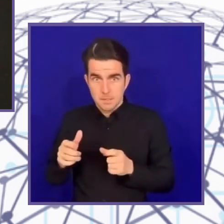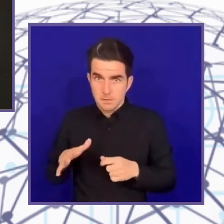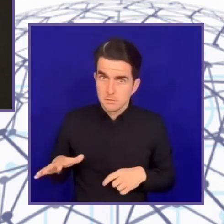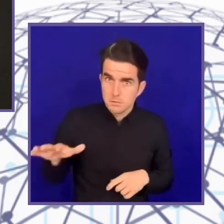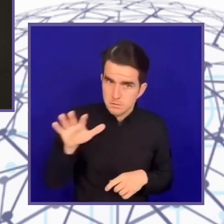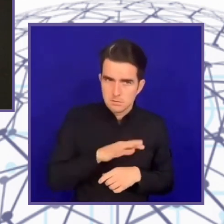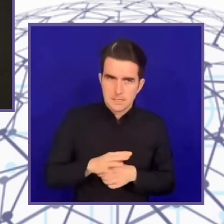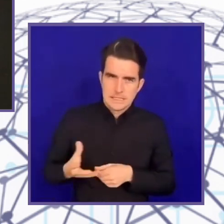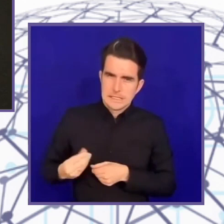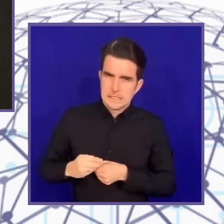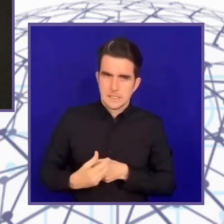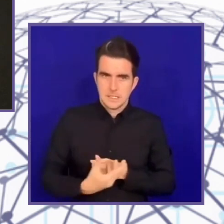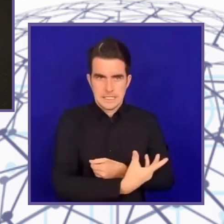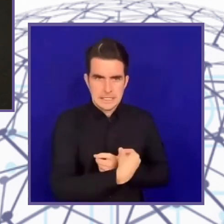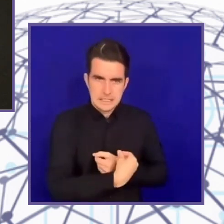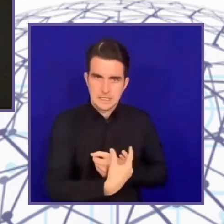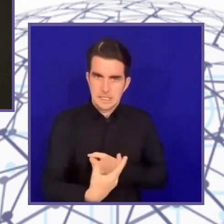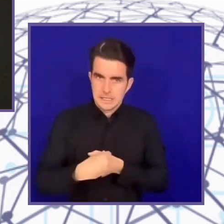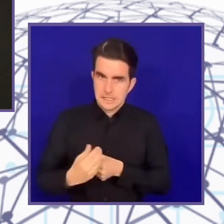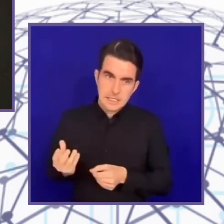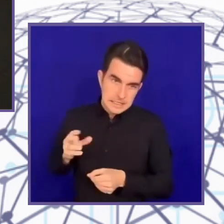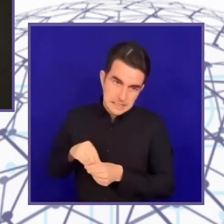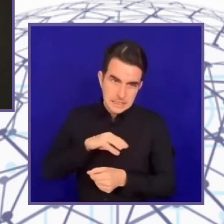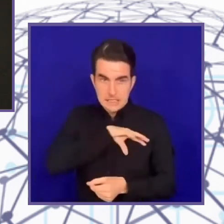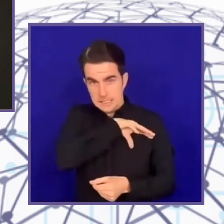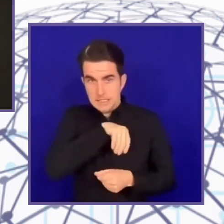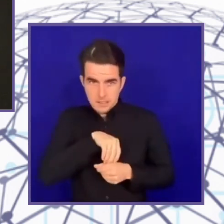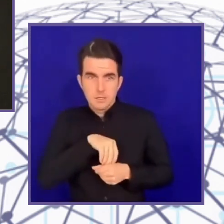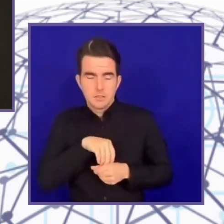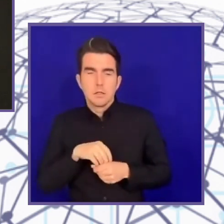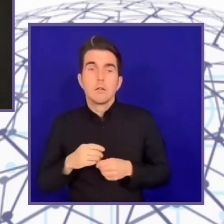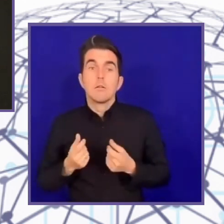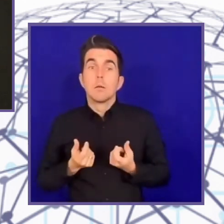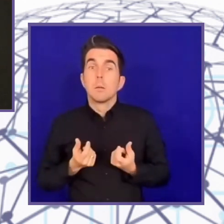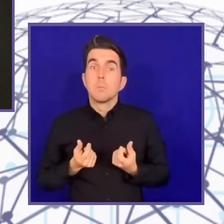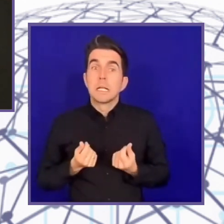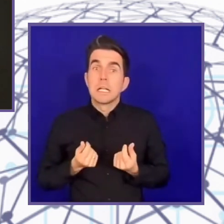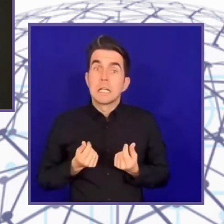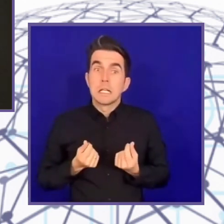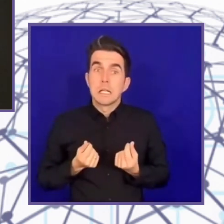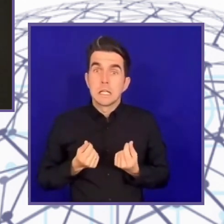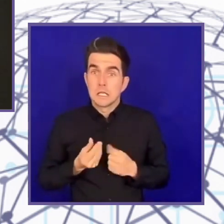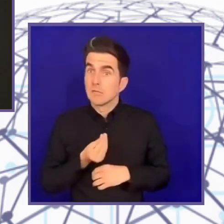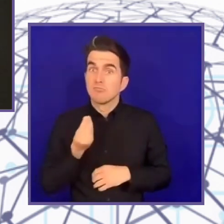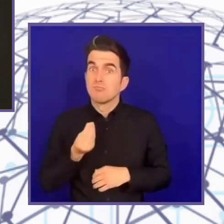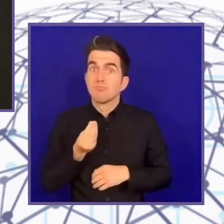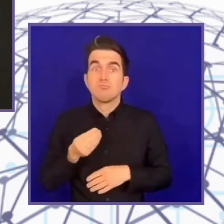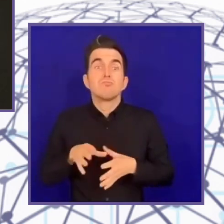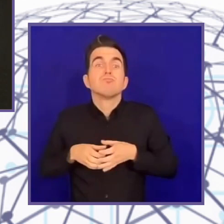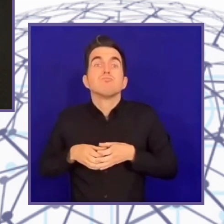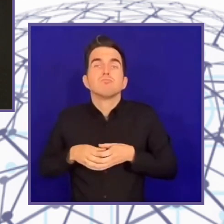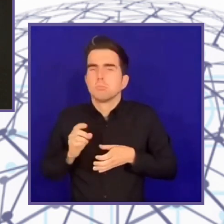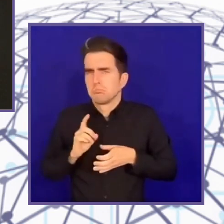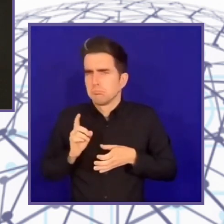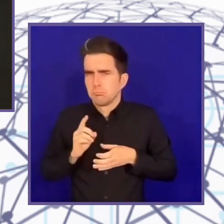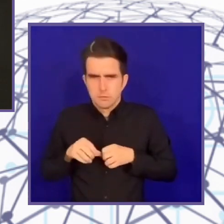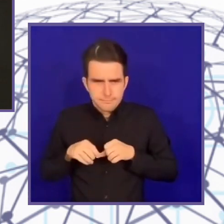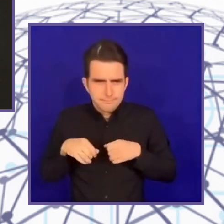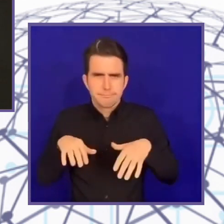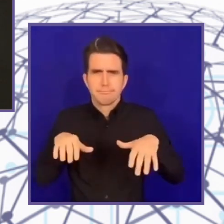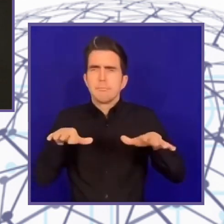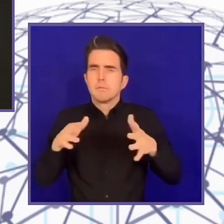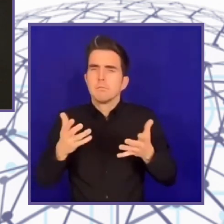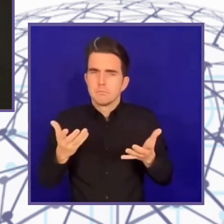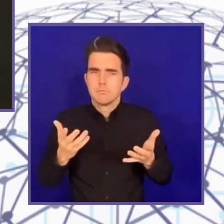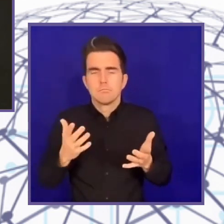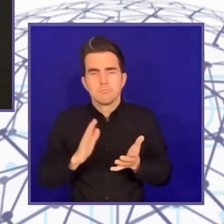here. Sorry, did I misunderstand your question? Just quickly, and then I'll come to the last one, because I promised people